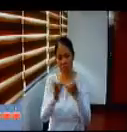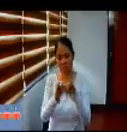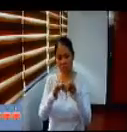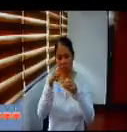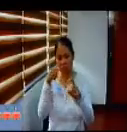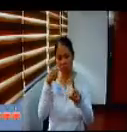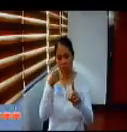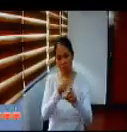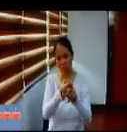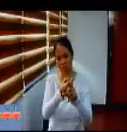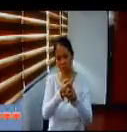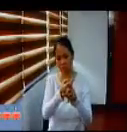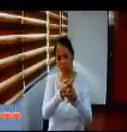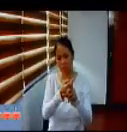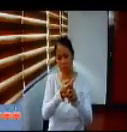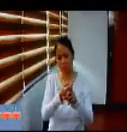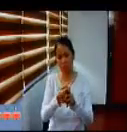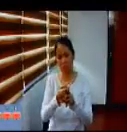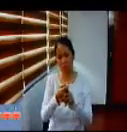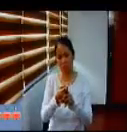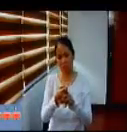have